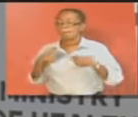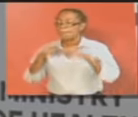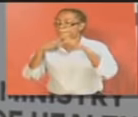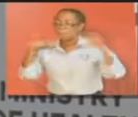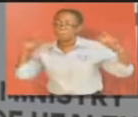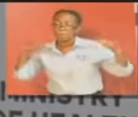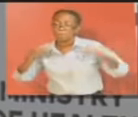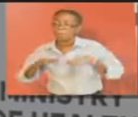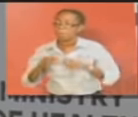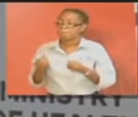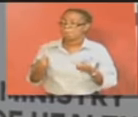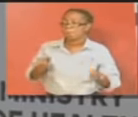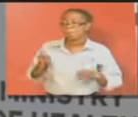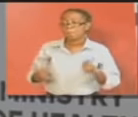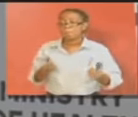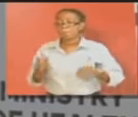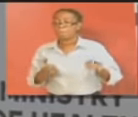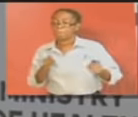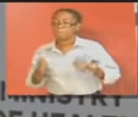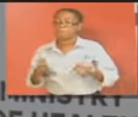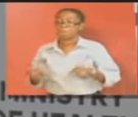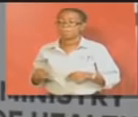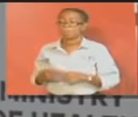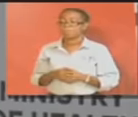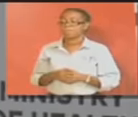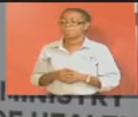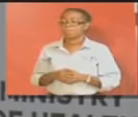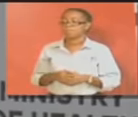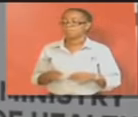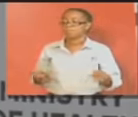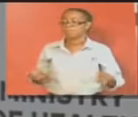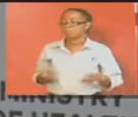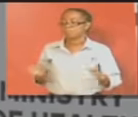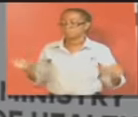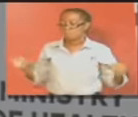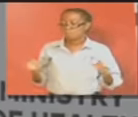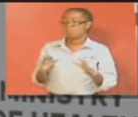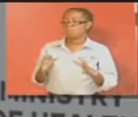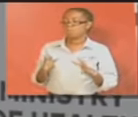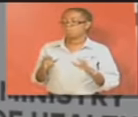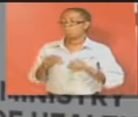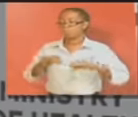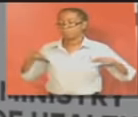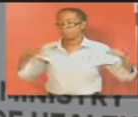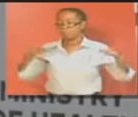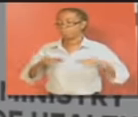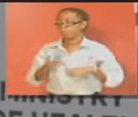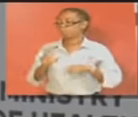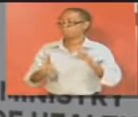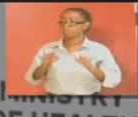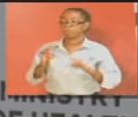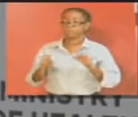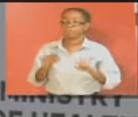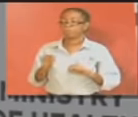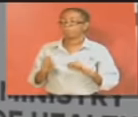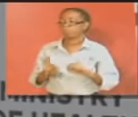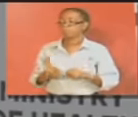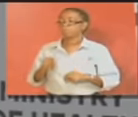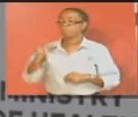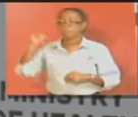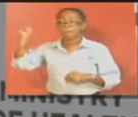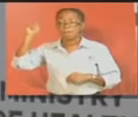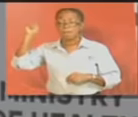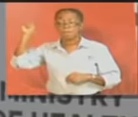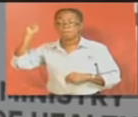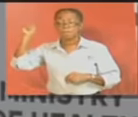much as possible, and really and truly without being too disruptive to that economic activity that you've spoken about. That's